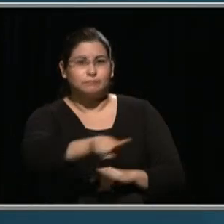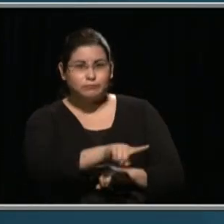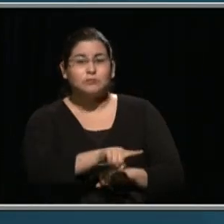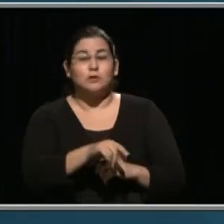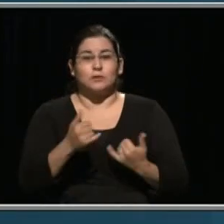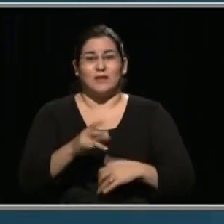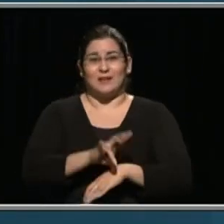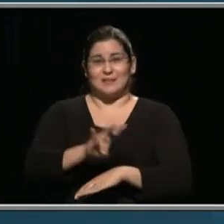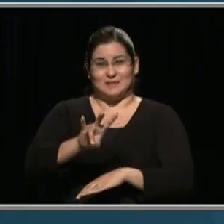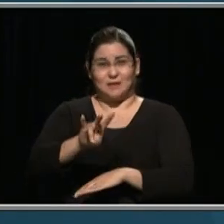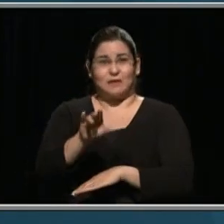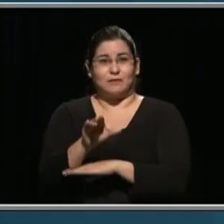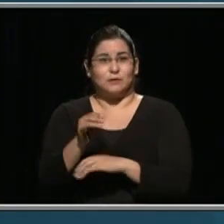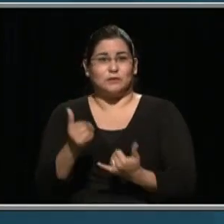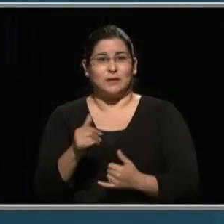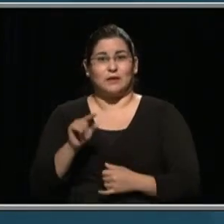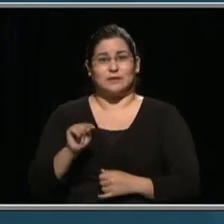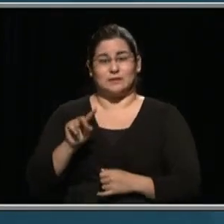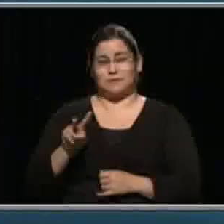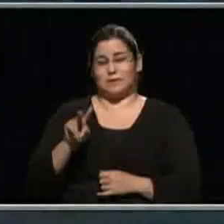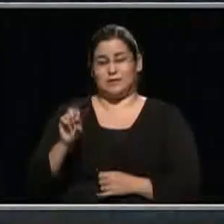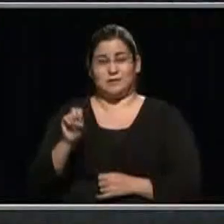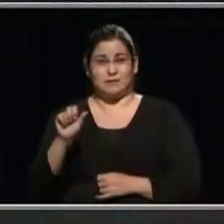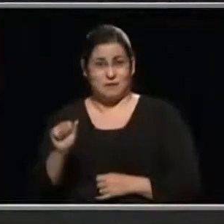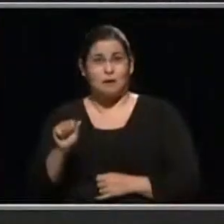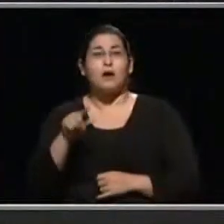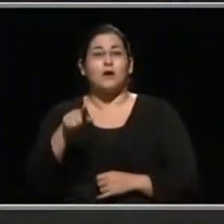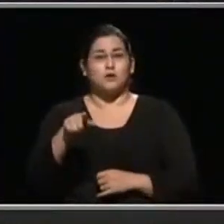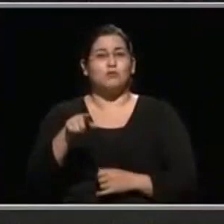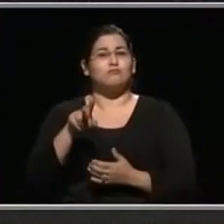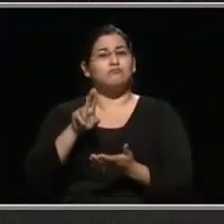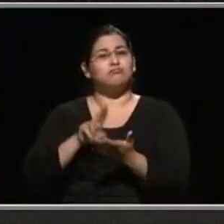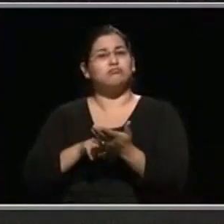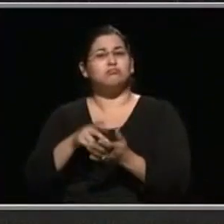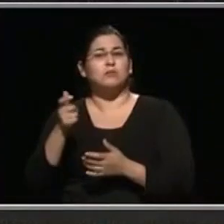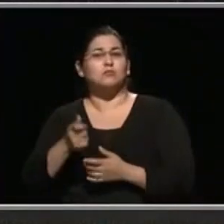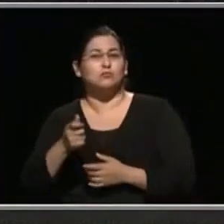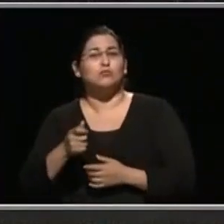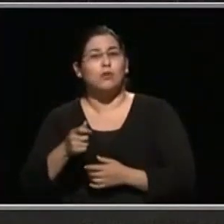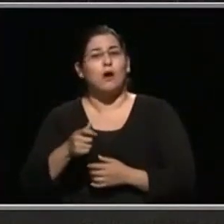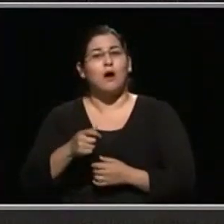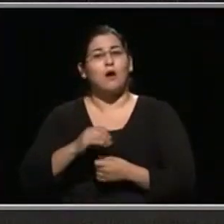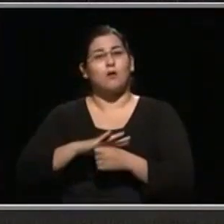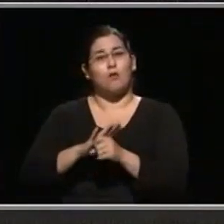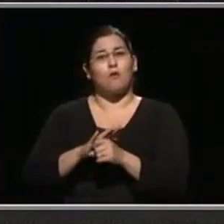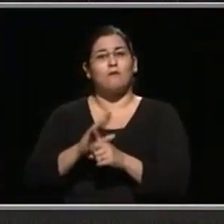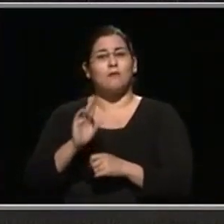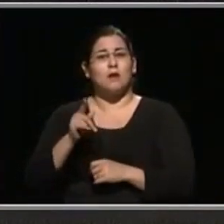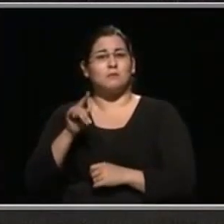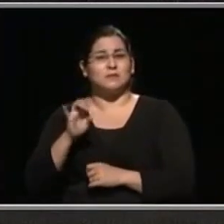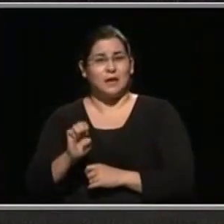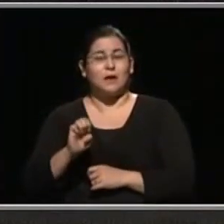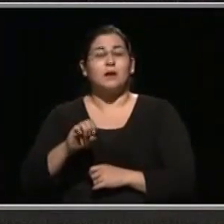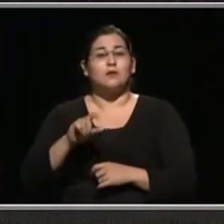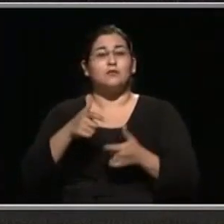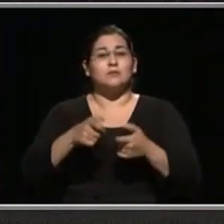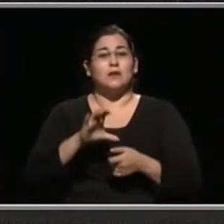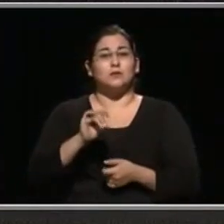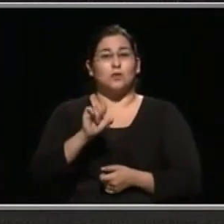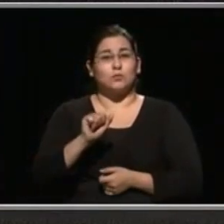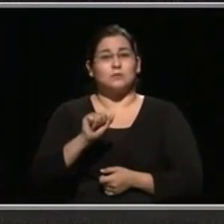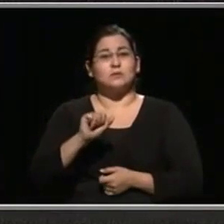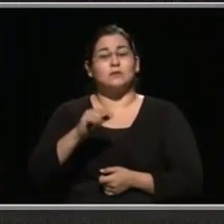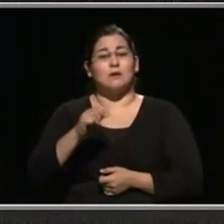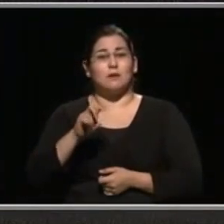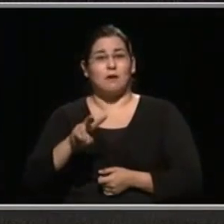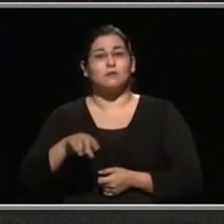p.m. tonight on TVSA. As always, you can subscribe to the latest COVID-19 updates by texting COSA.gov to 55000